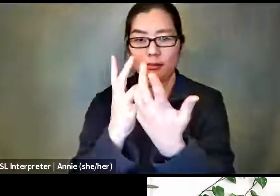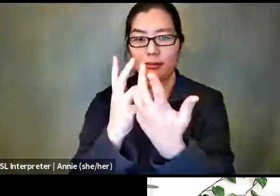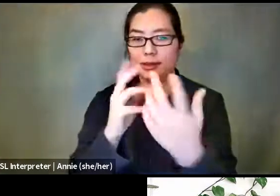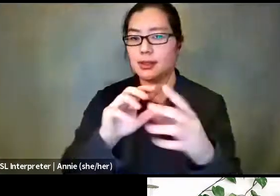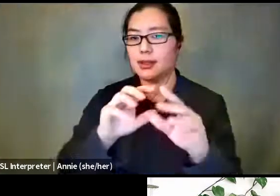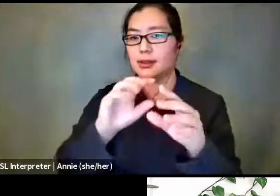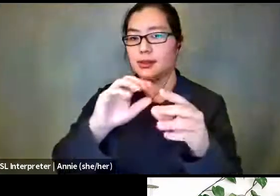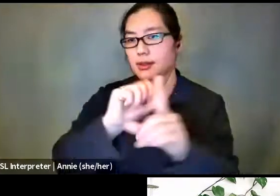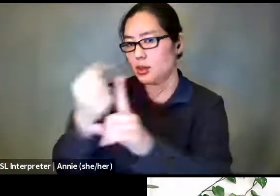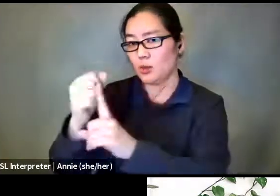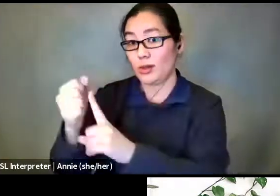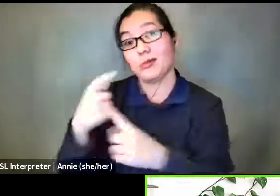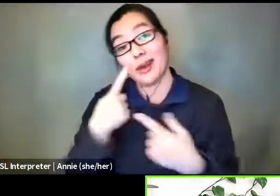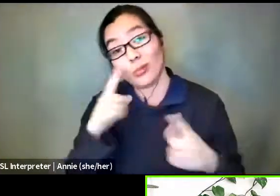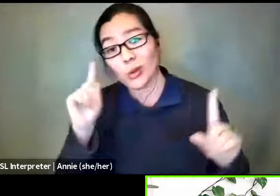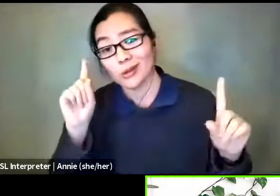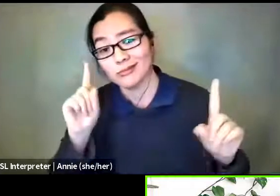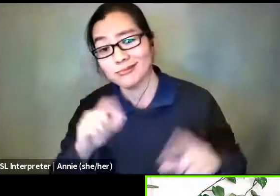work.